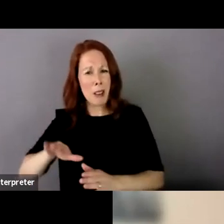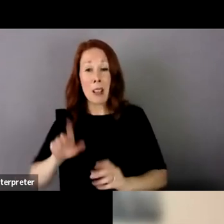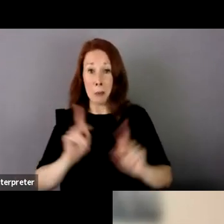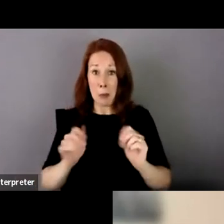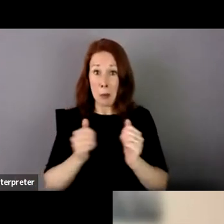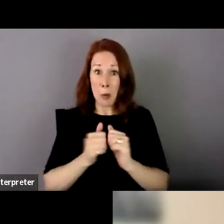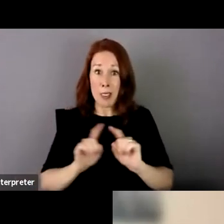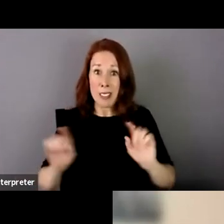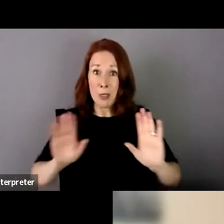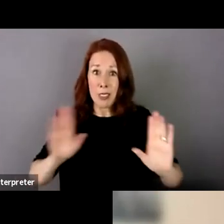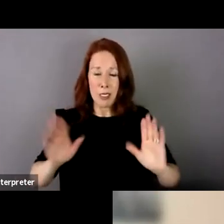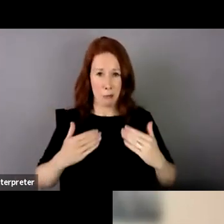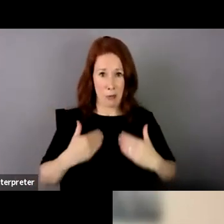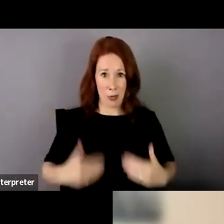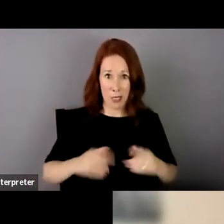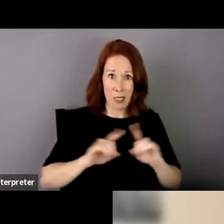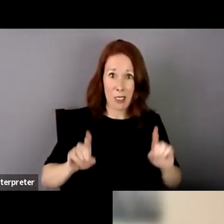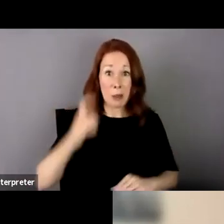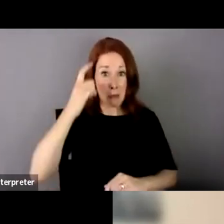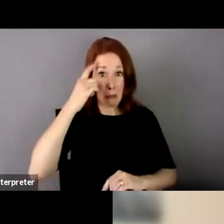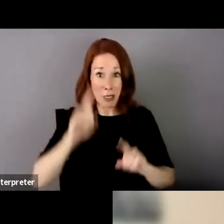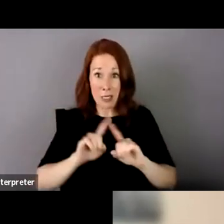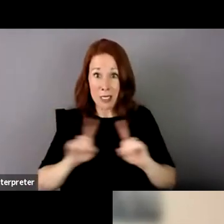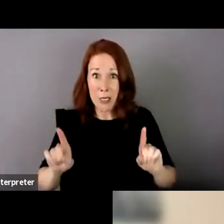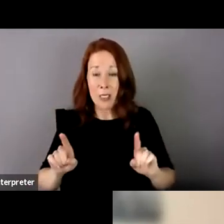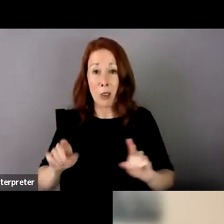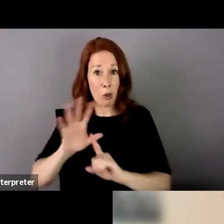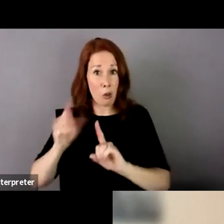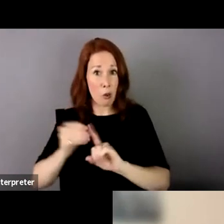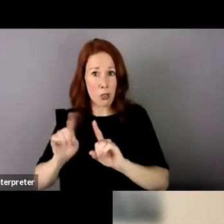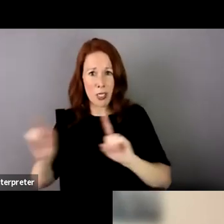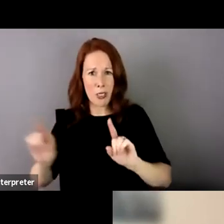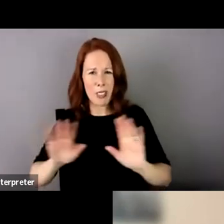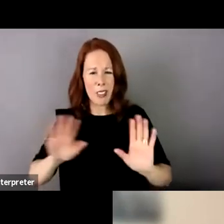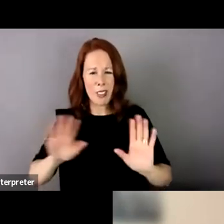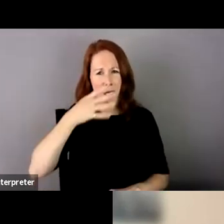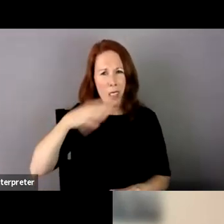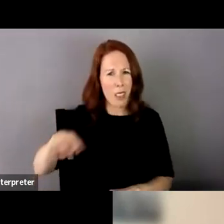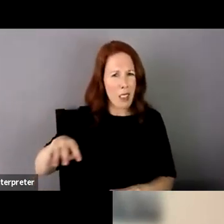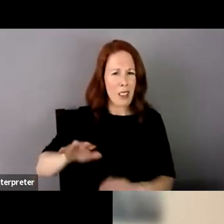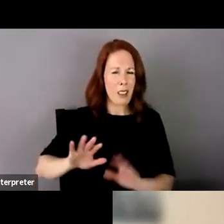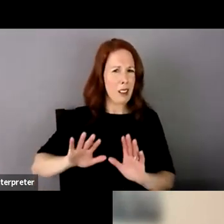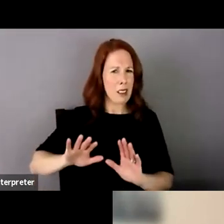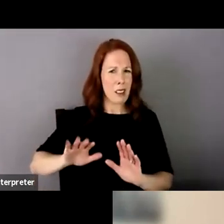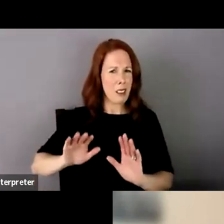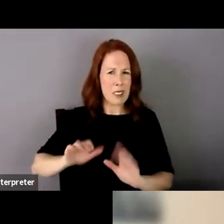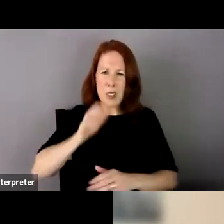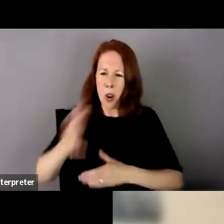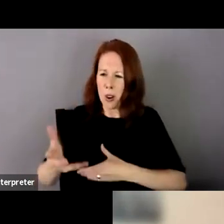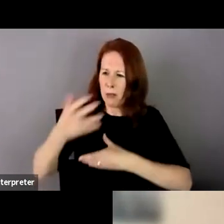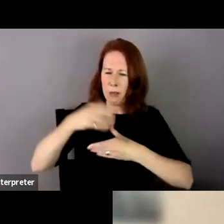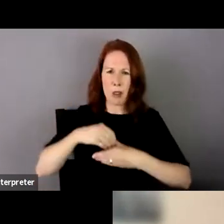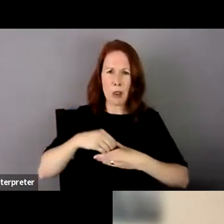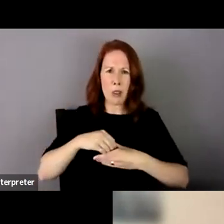whether it's physical difference, mental difference, or even cultural difference, we've tended to let them down a lot in